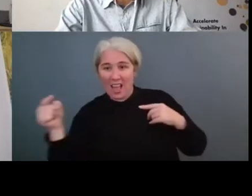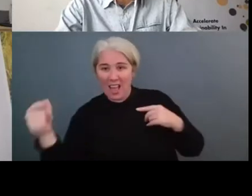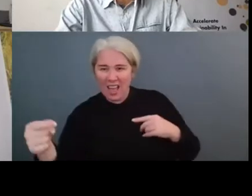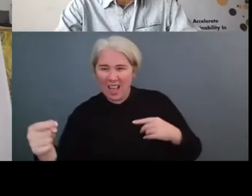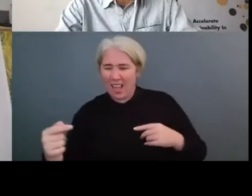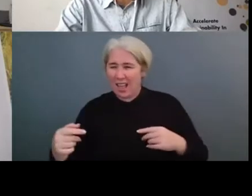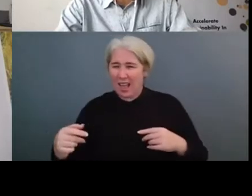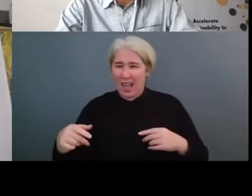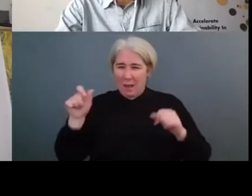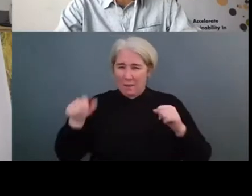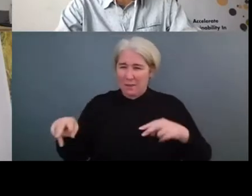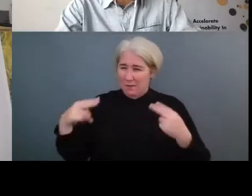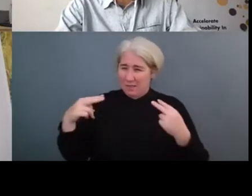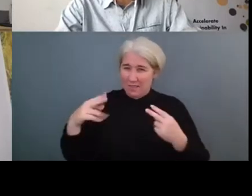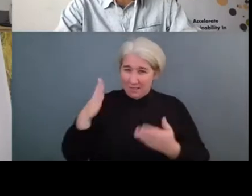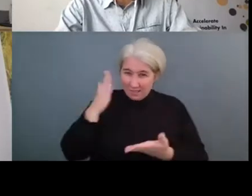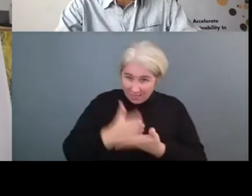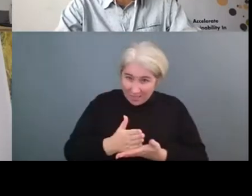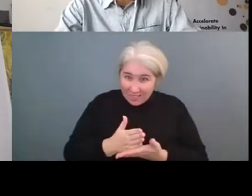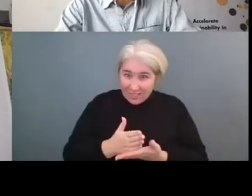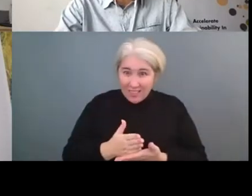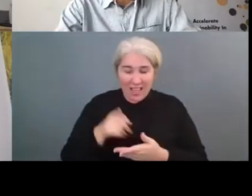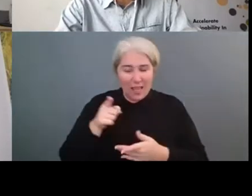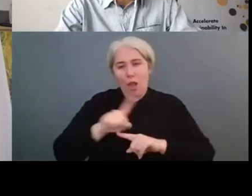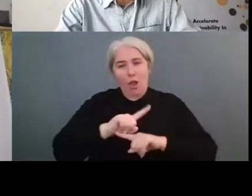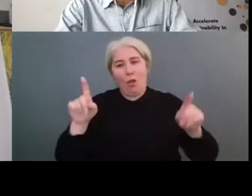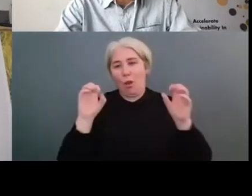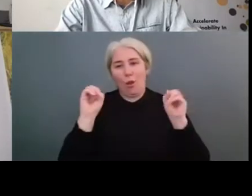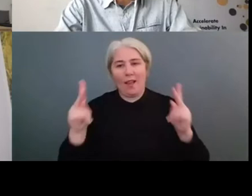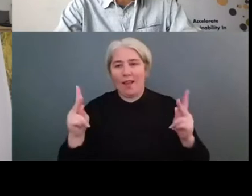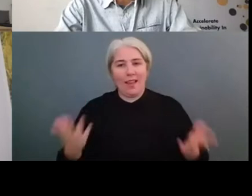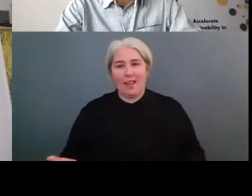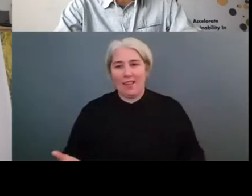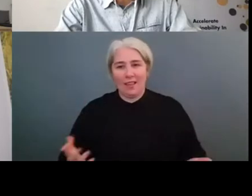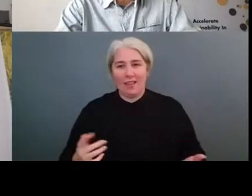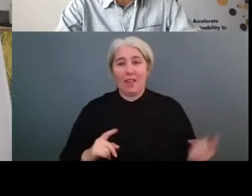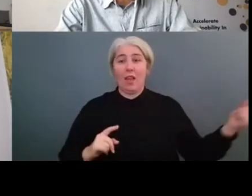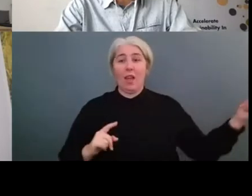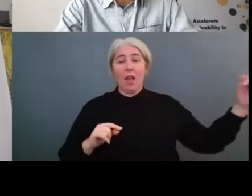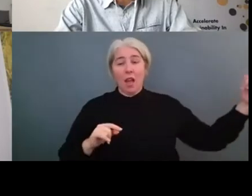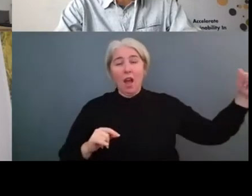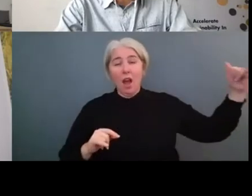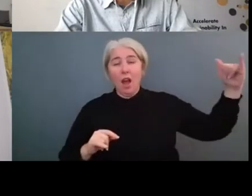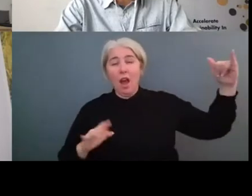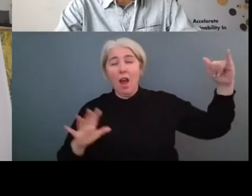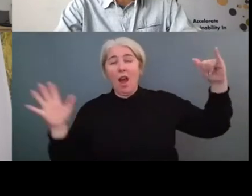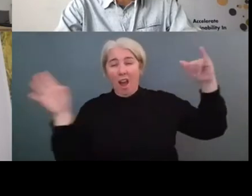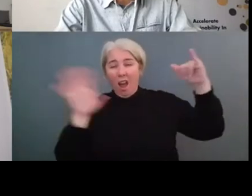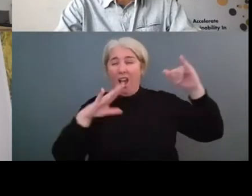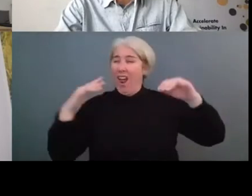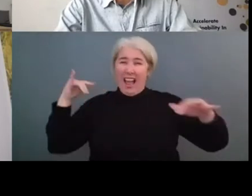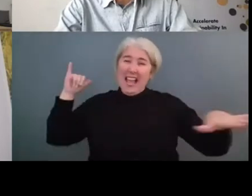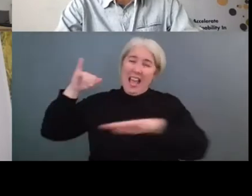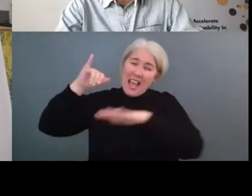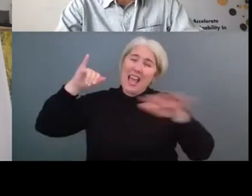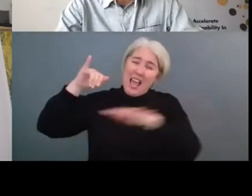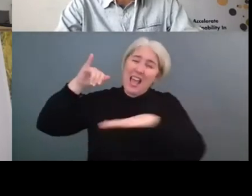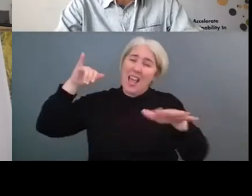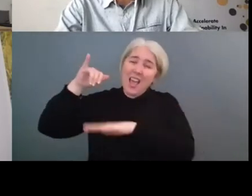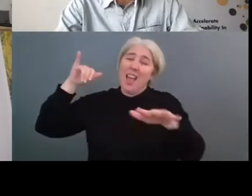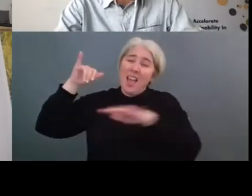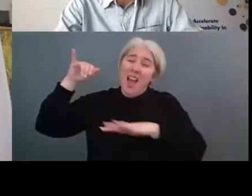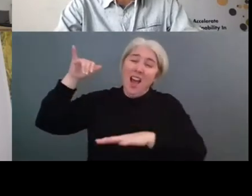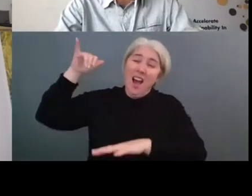own perspective to change it. And we have some rowing athletes who would go to the Olympics,